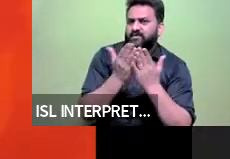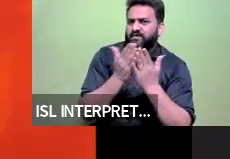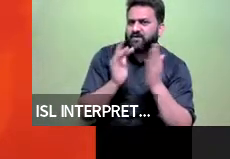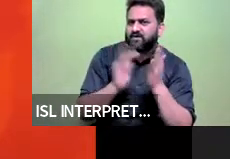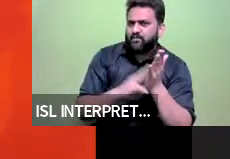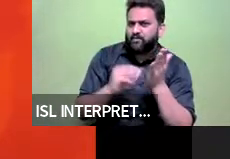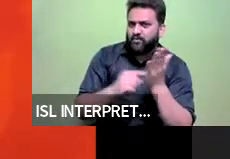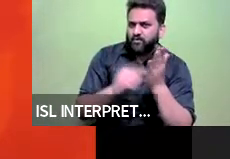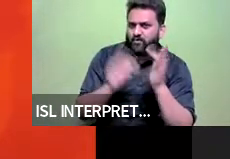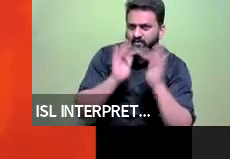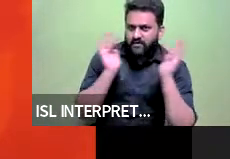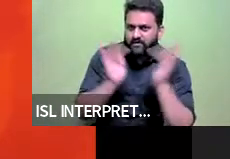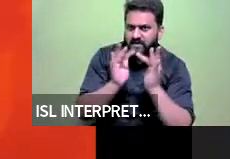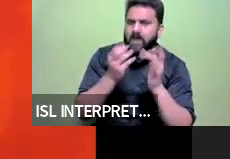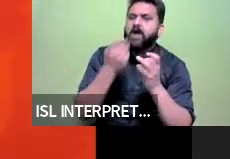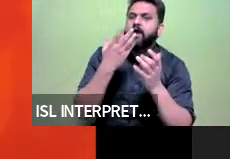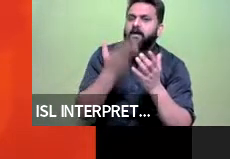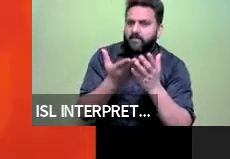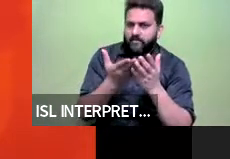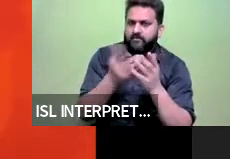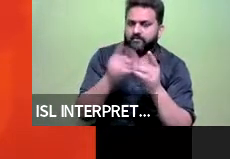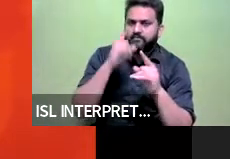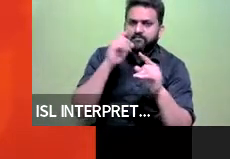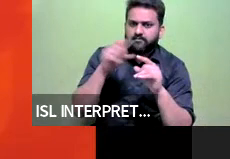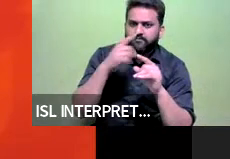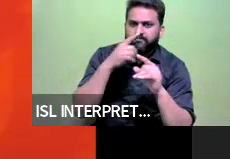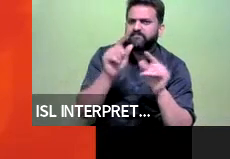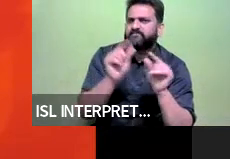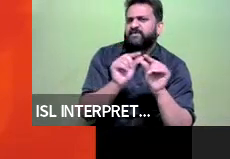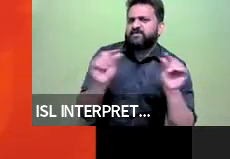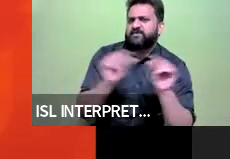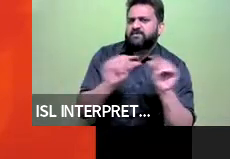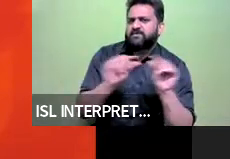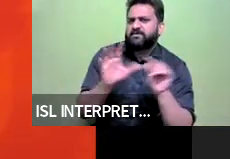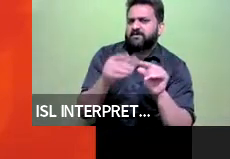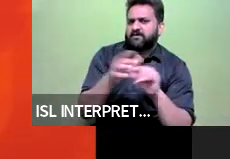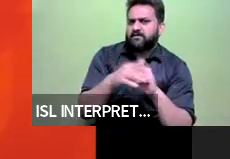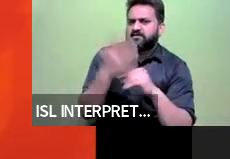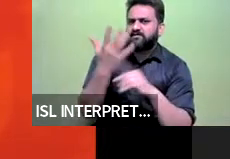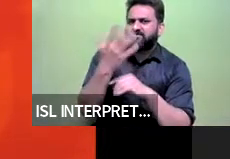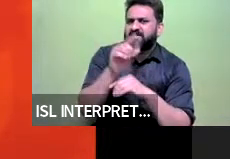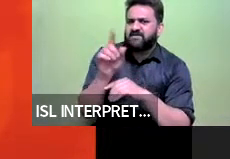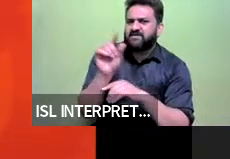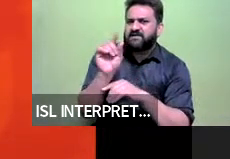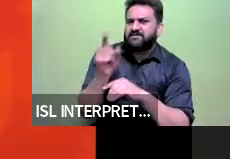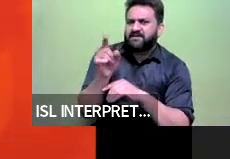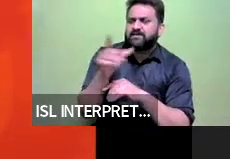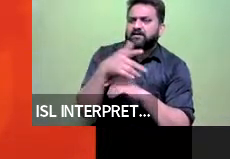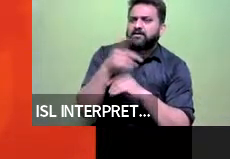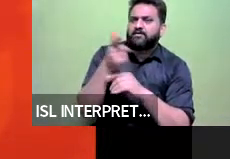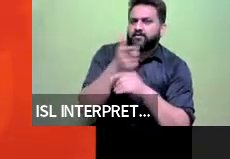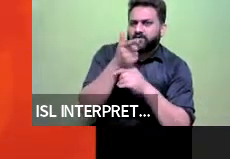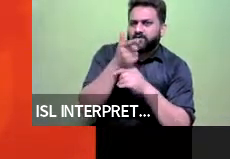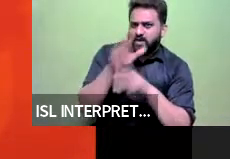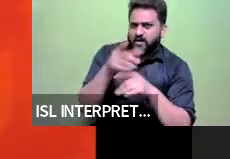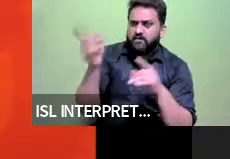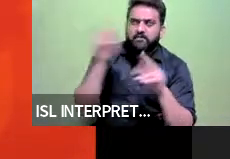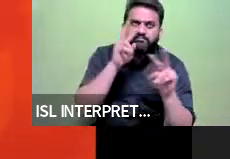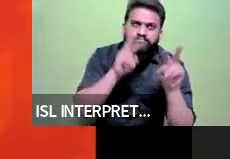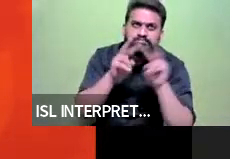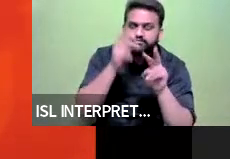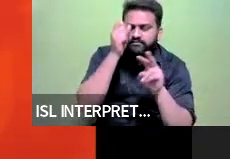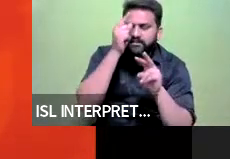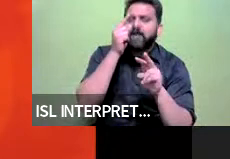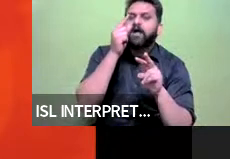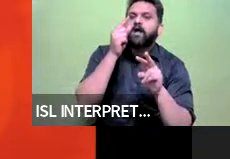resource section. And you can see that. And it's a small segment of 5 to 10 minutes, 5 minutes video. You will like it in that case.